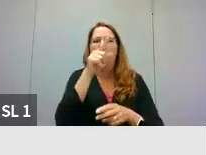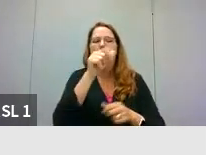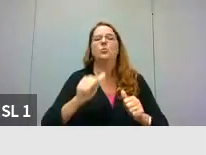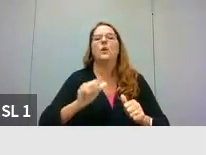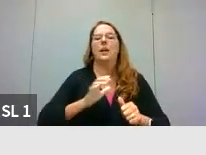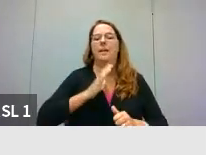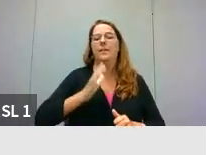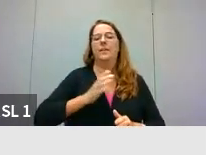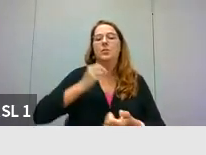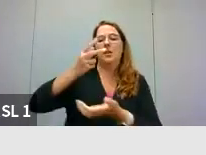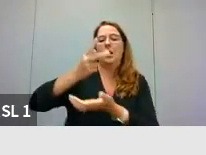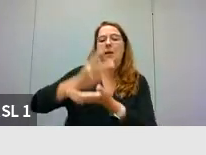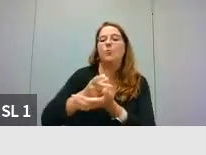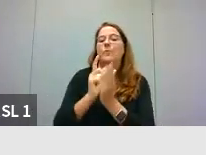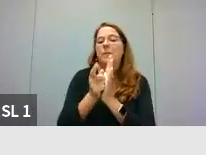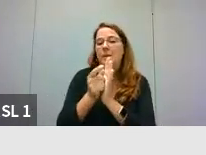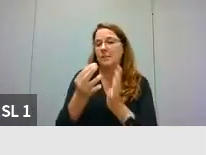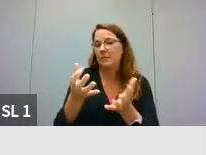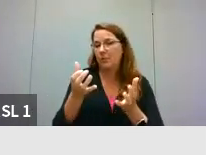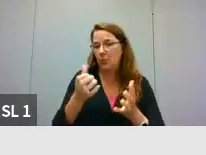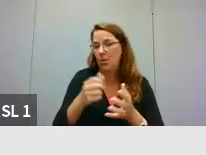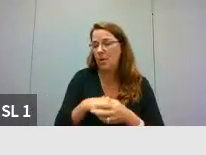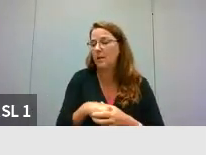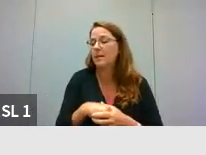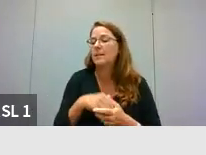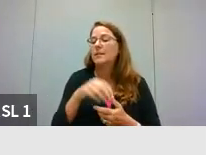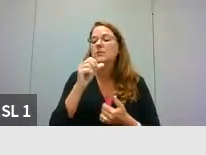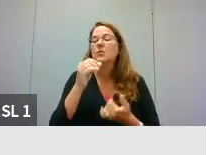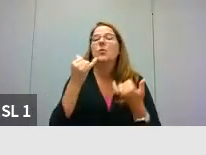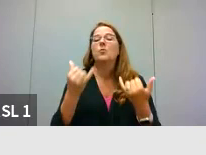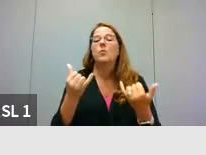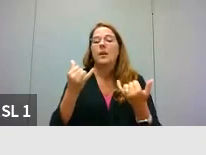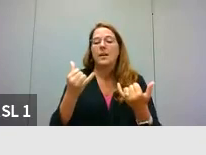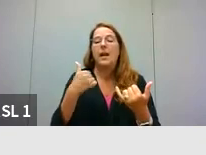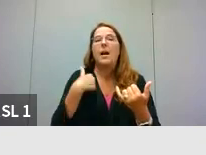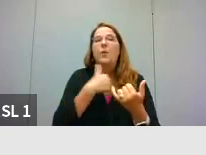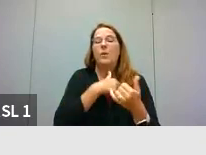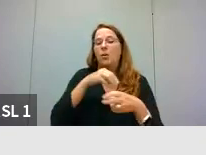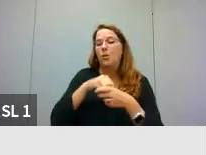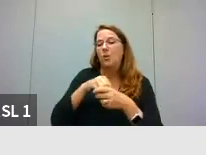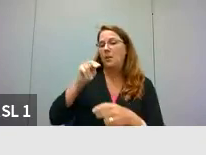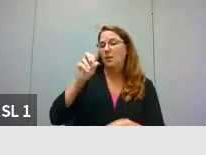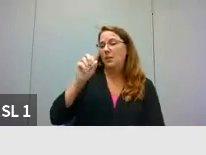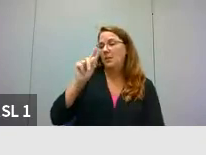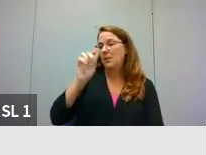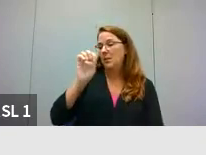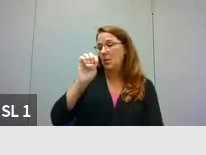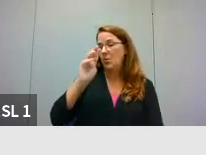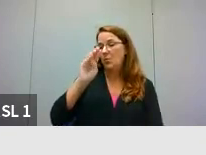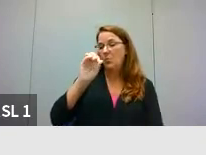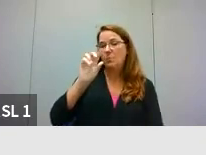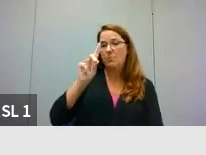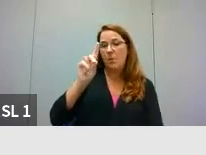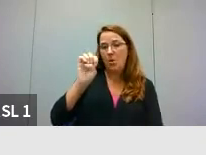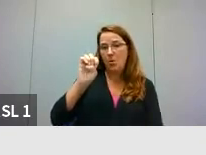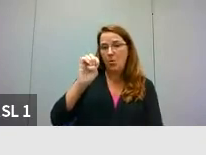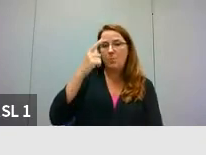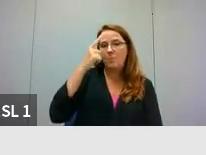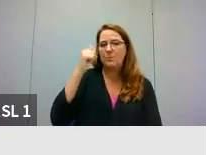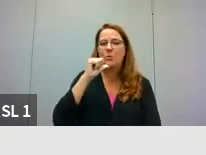officially approve those if you like. So right now we're just in note mode because you don't actually have